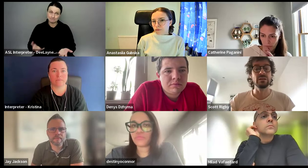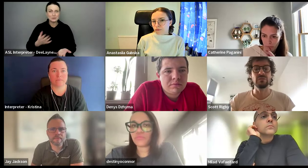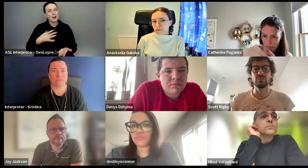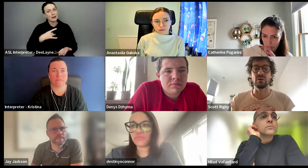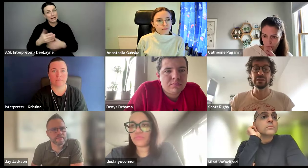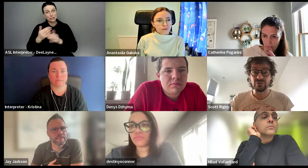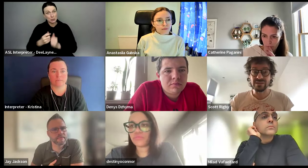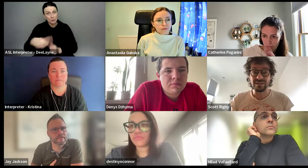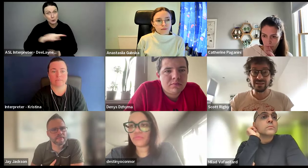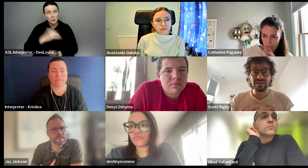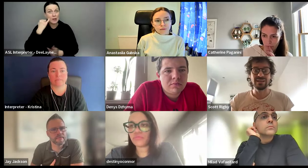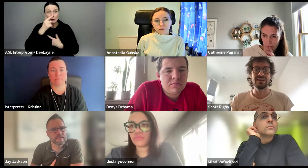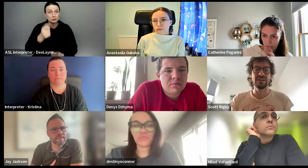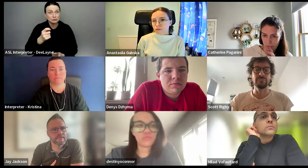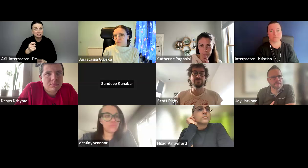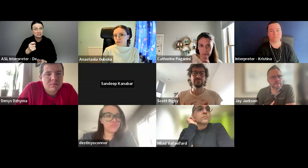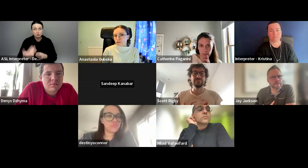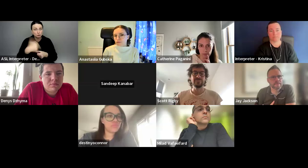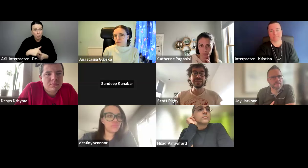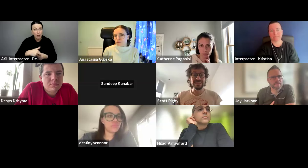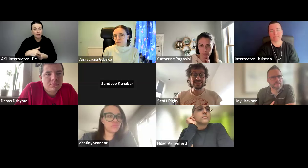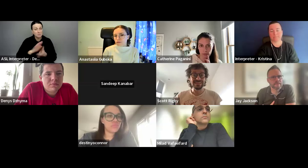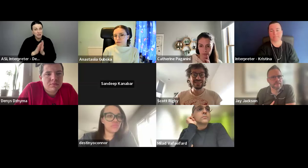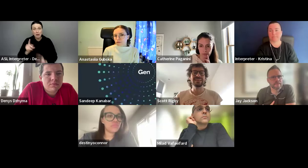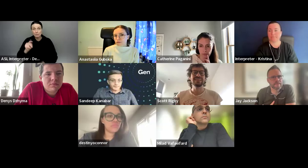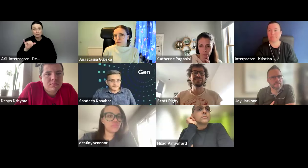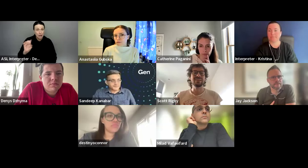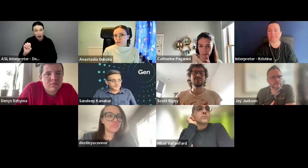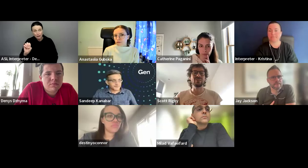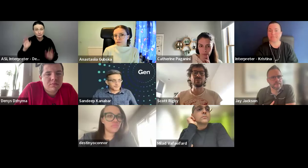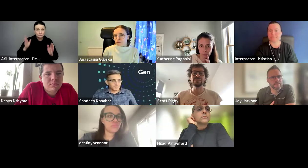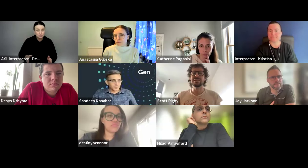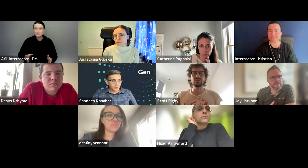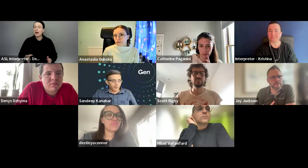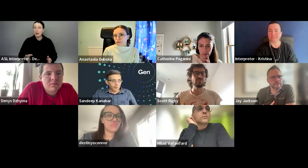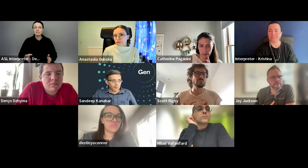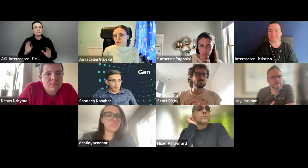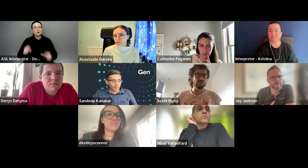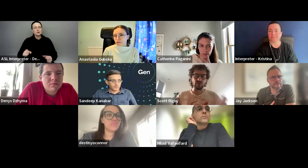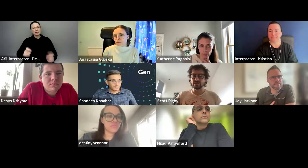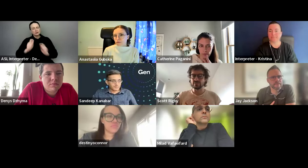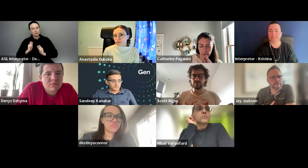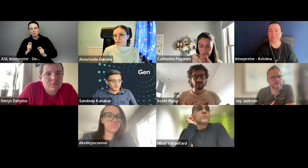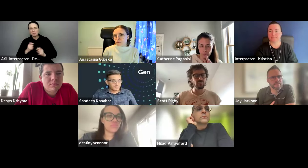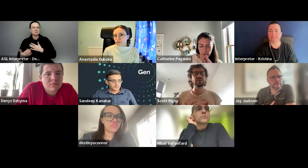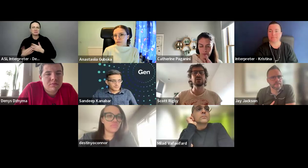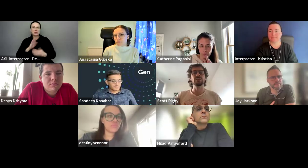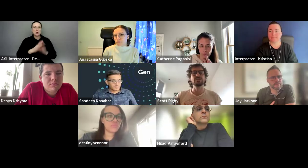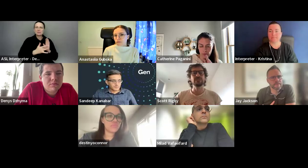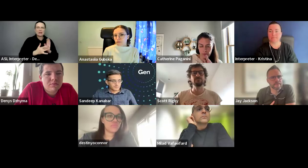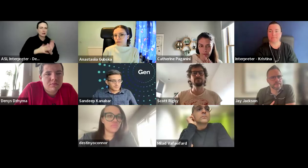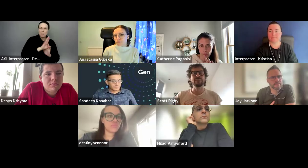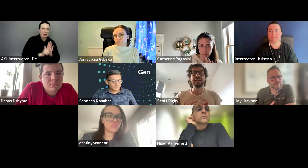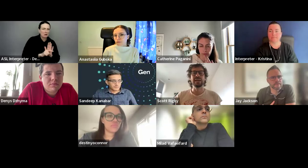like to share with all of you, if any of you are interested in this, There are ways to contribute regardless of your technical